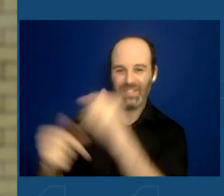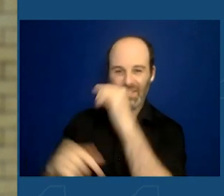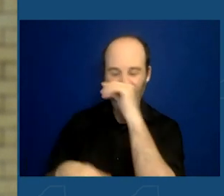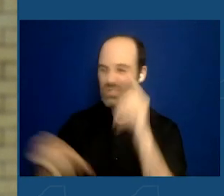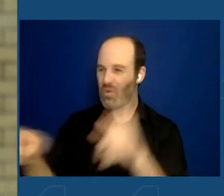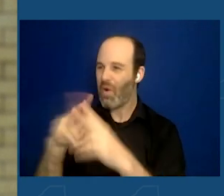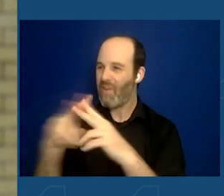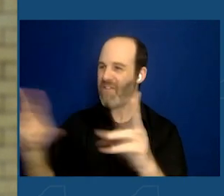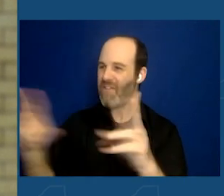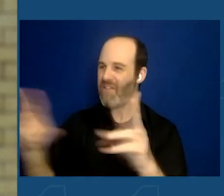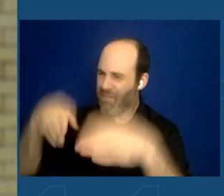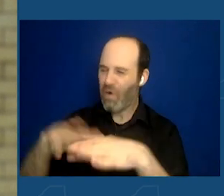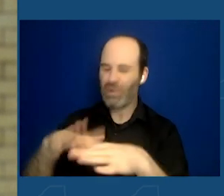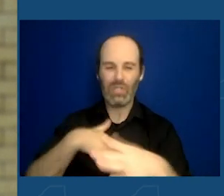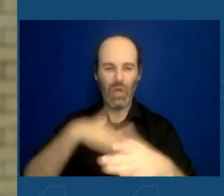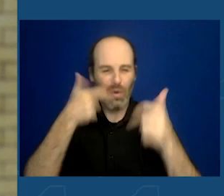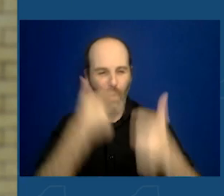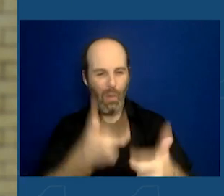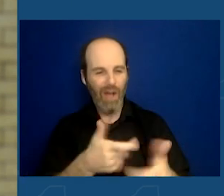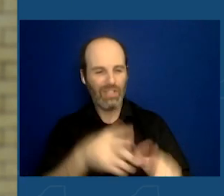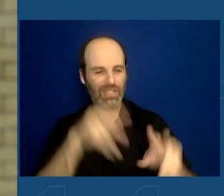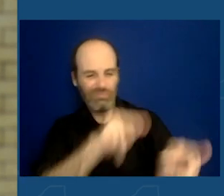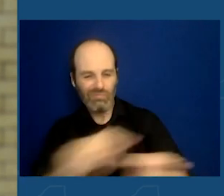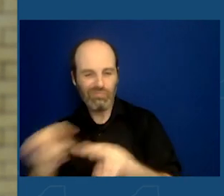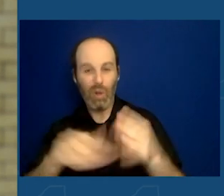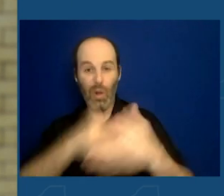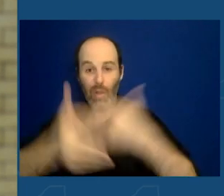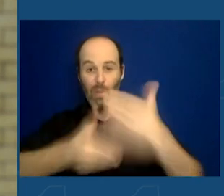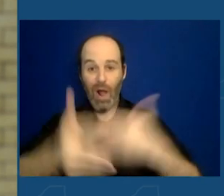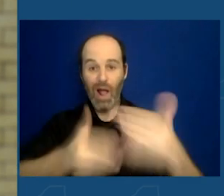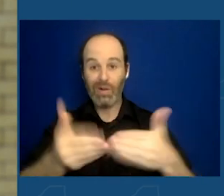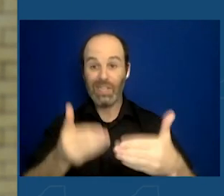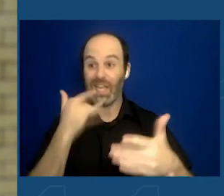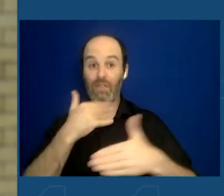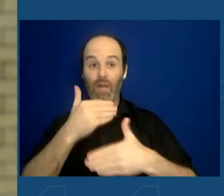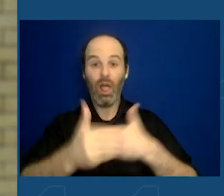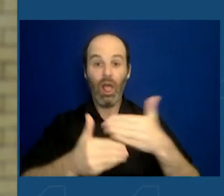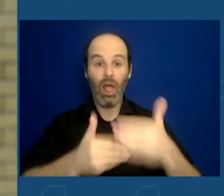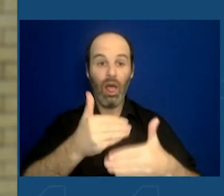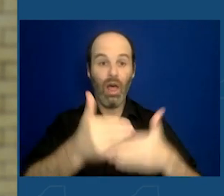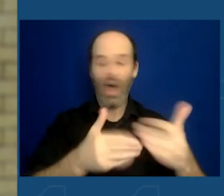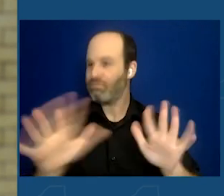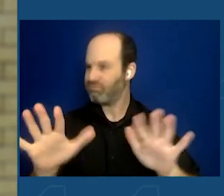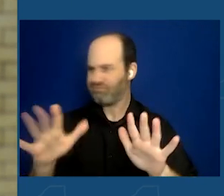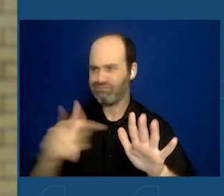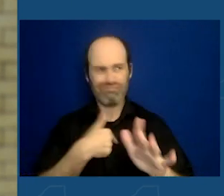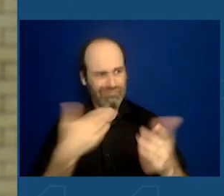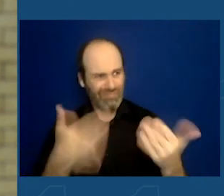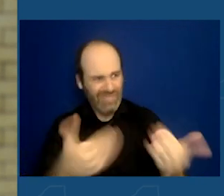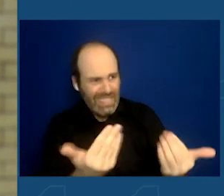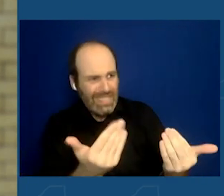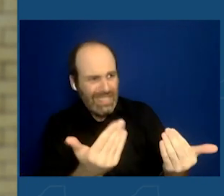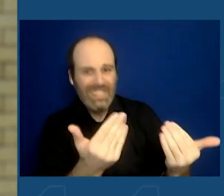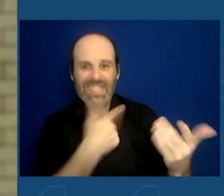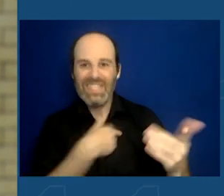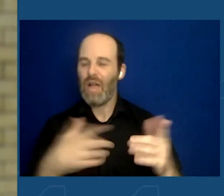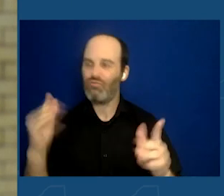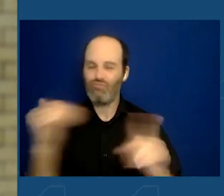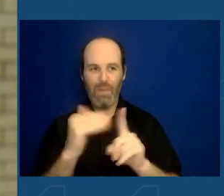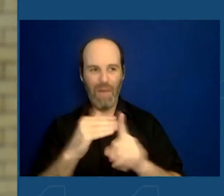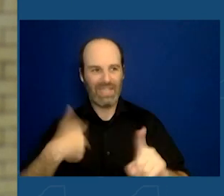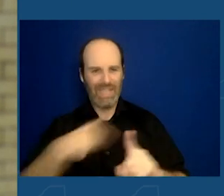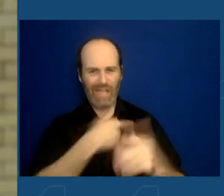watching the progress in this community. And I know if it slows down at all, you'll be all over us. So I know you want to see this done. Let's give a round of applause. Andrew